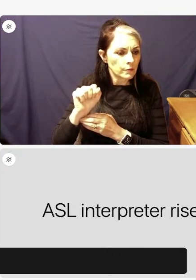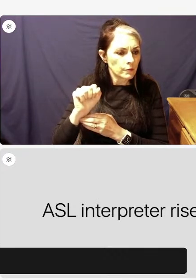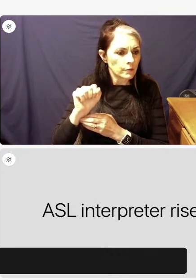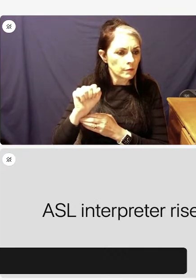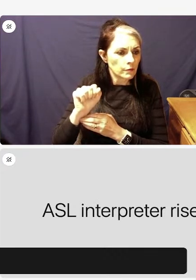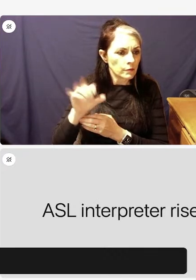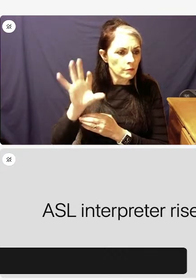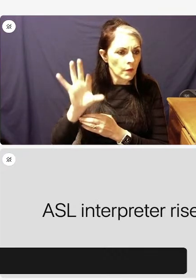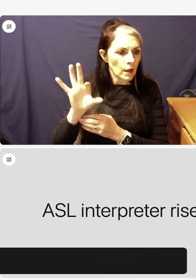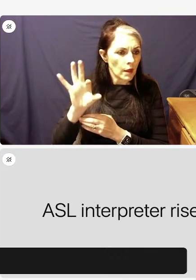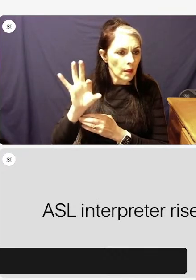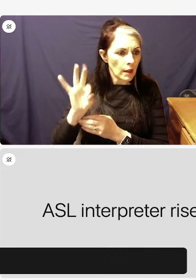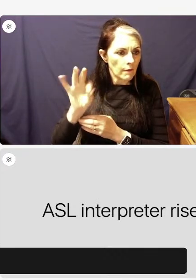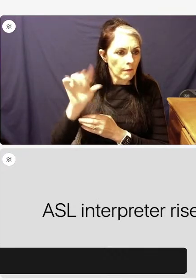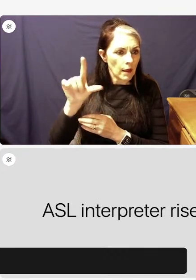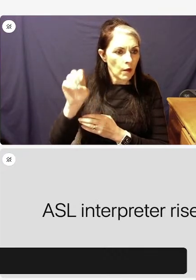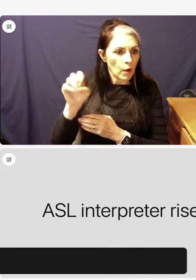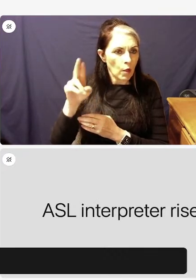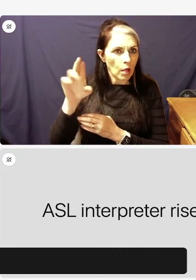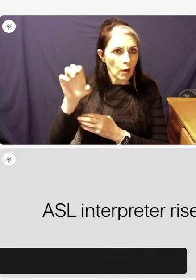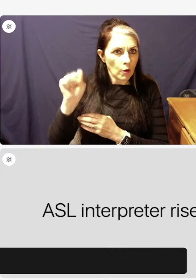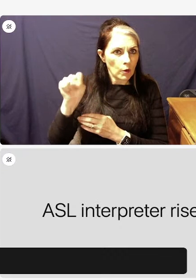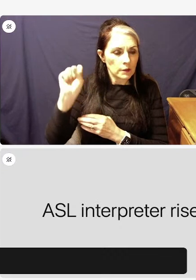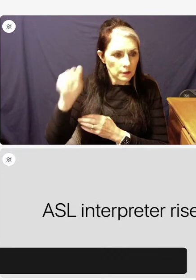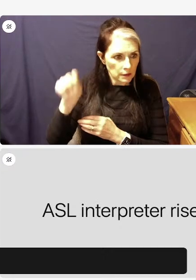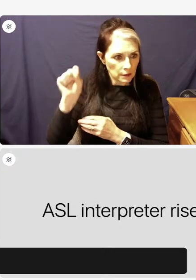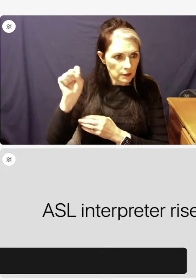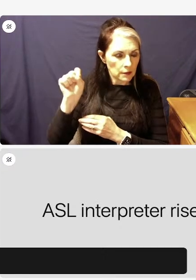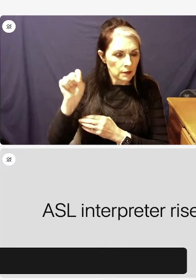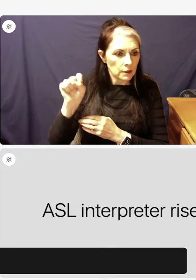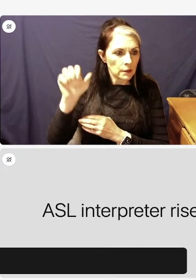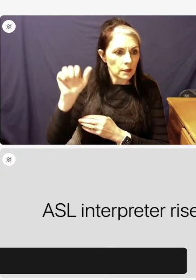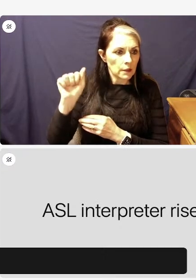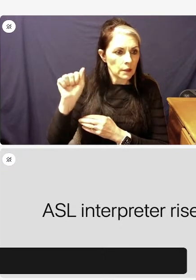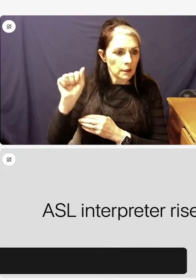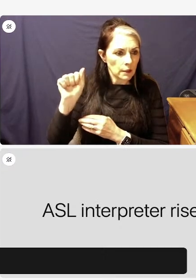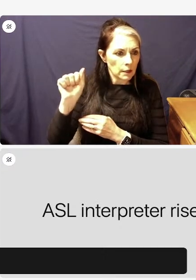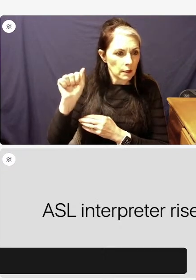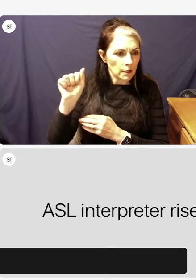mr flores yes miss arigin